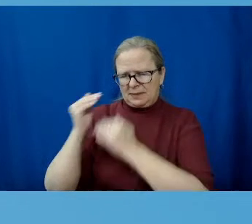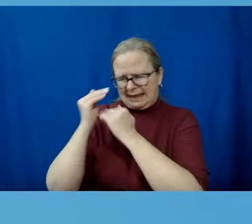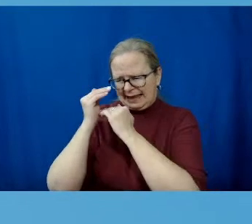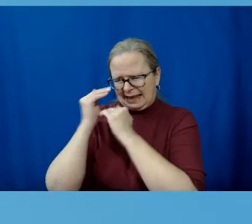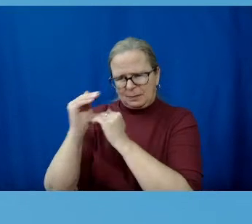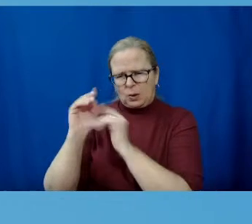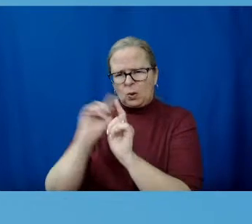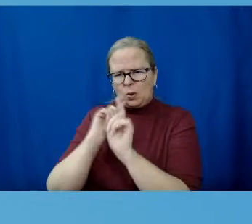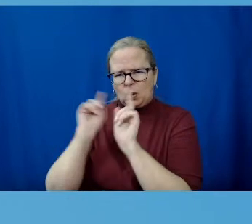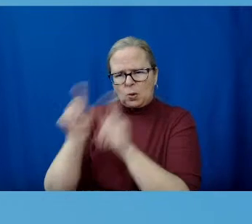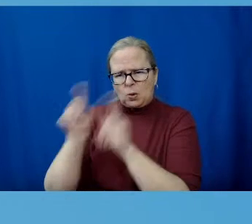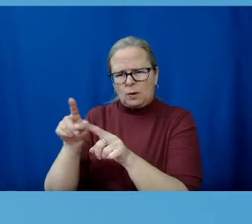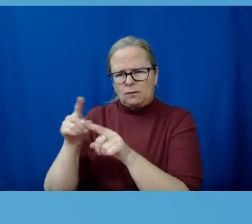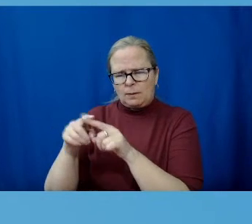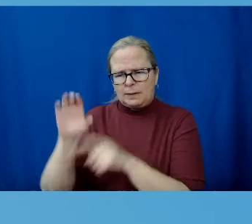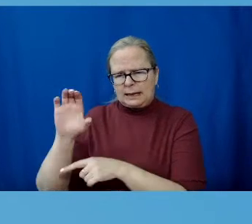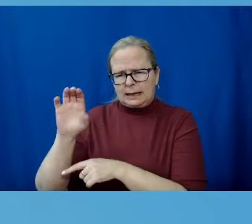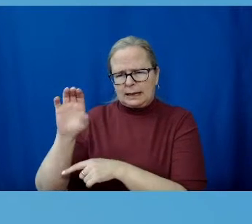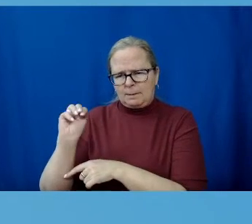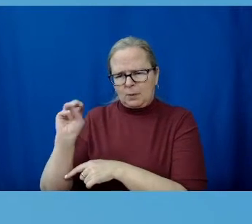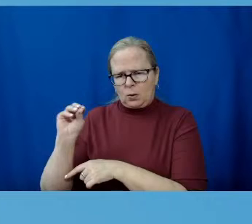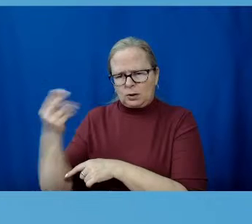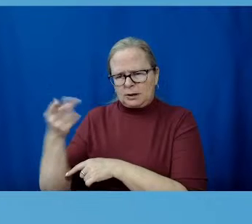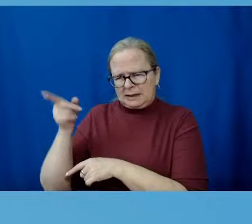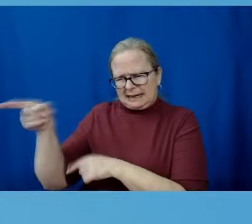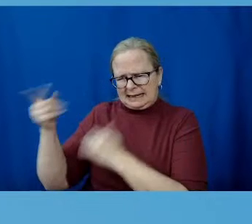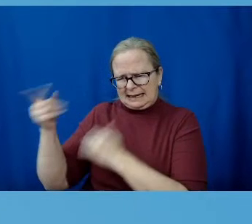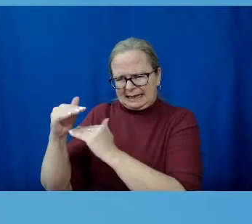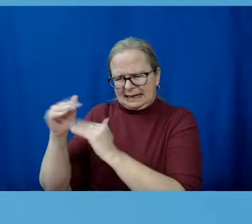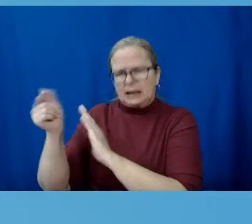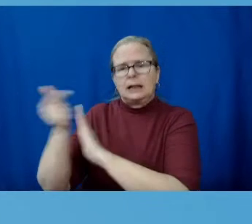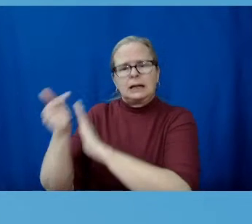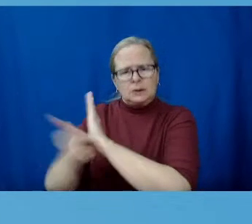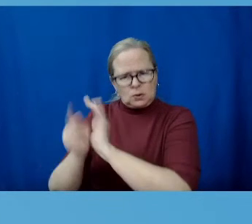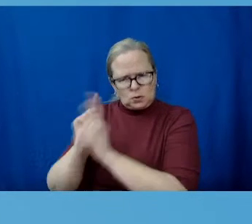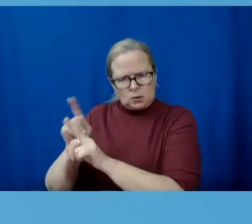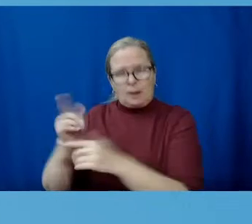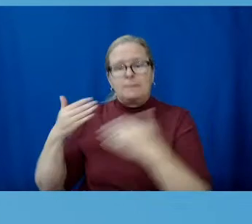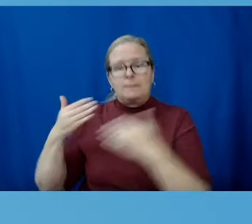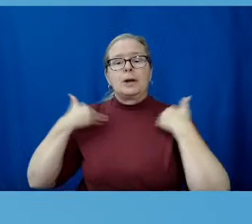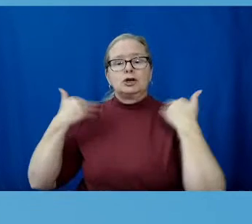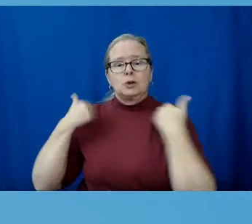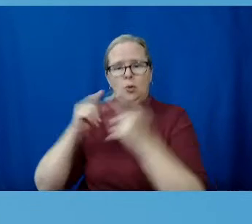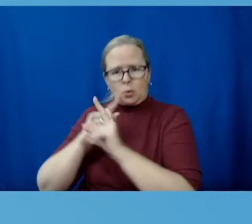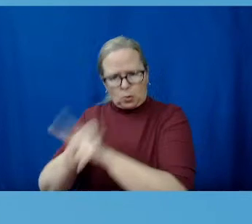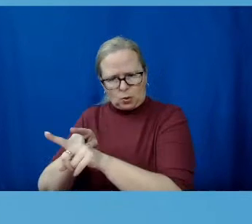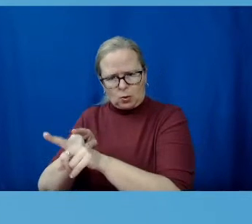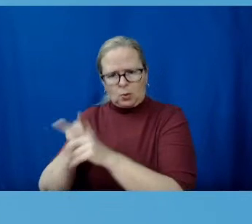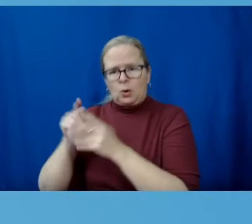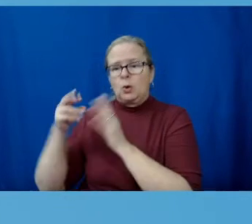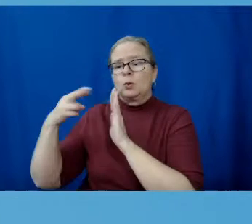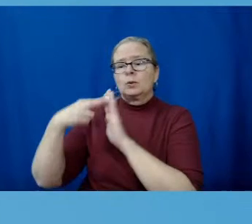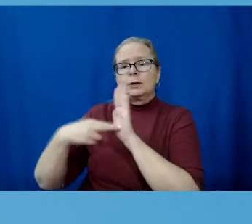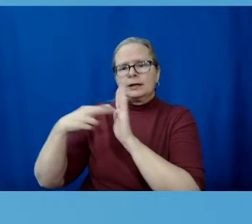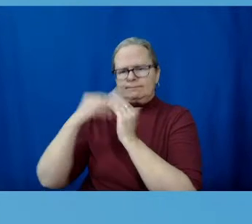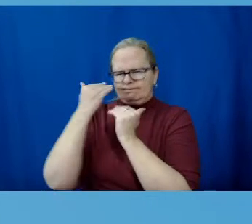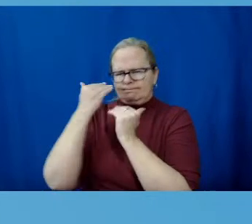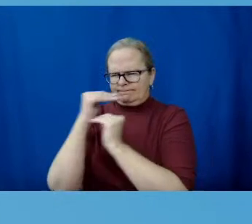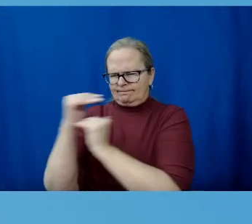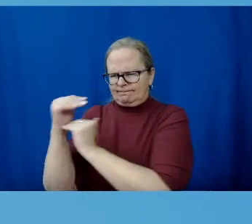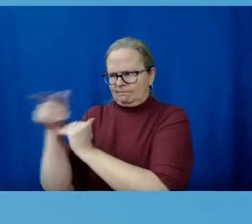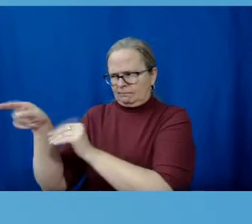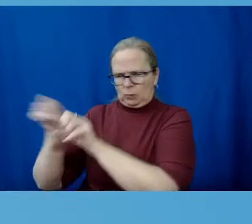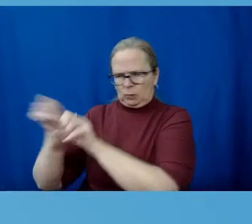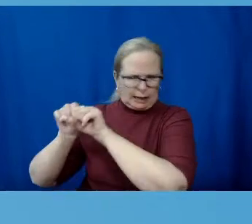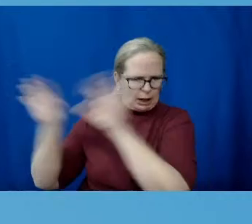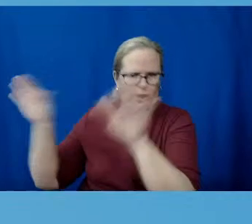their ministerial orders or, in some jurisdictions, regulations. And I think that is probably more clear. I'm going to say, politics